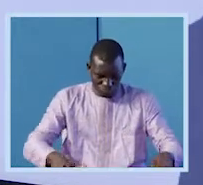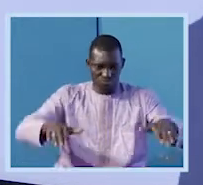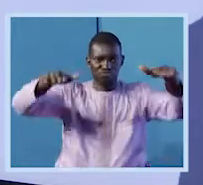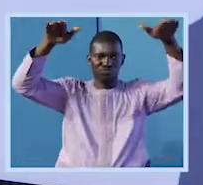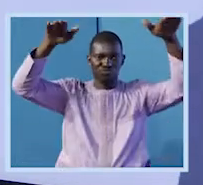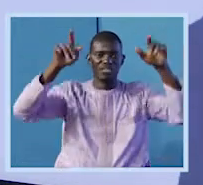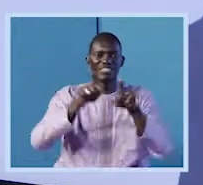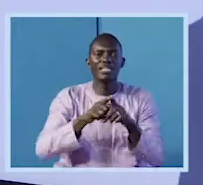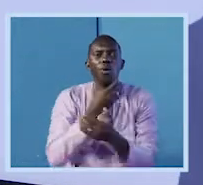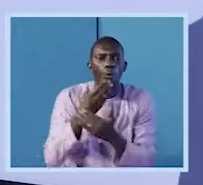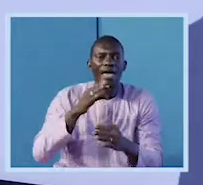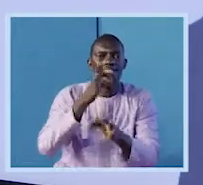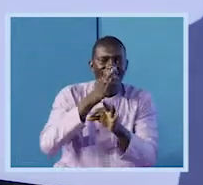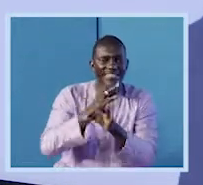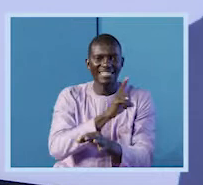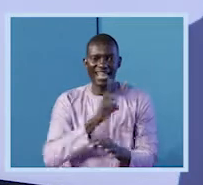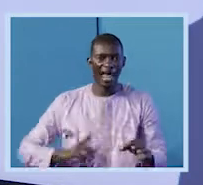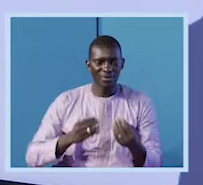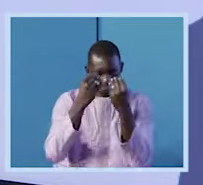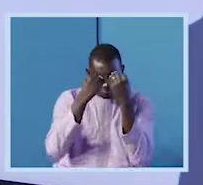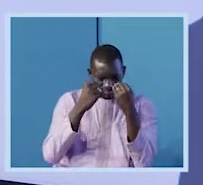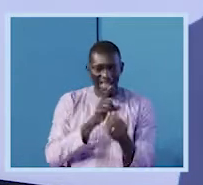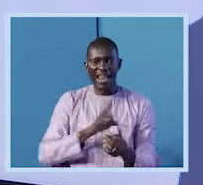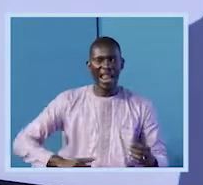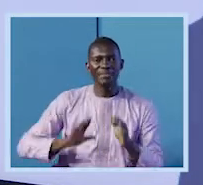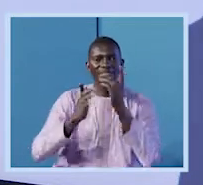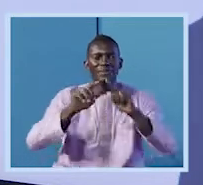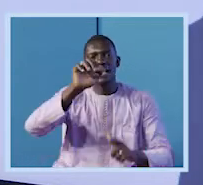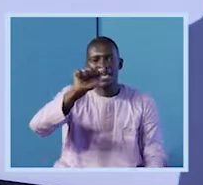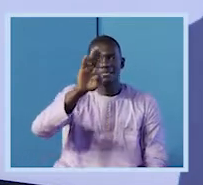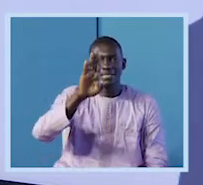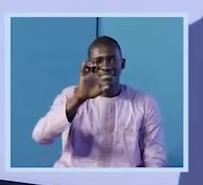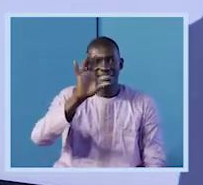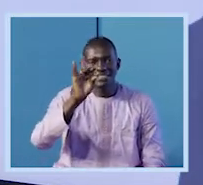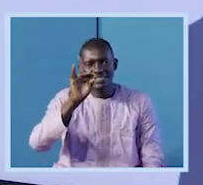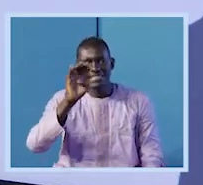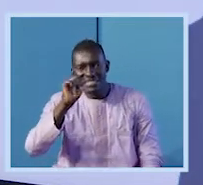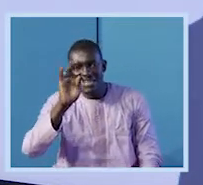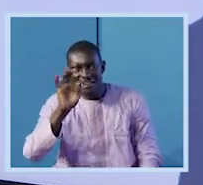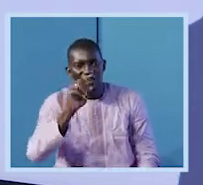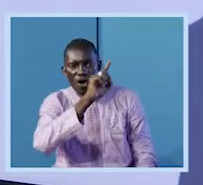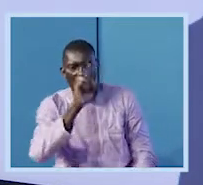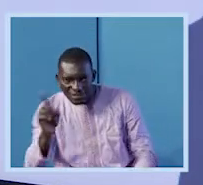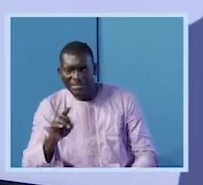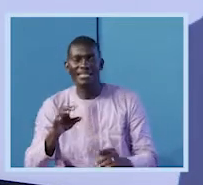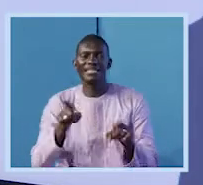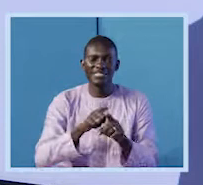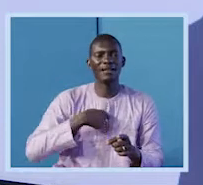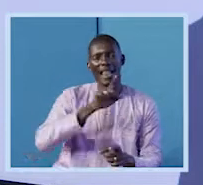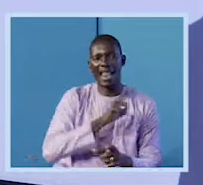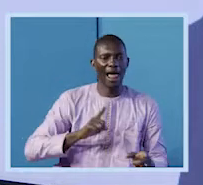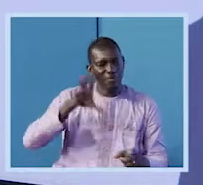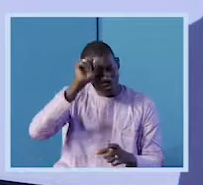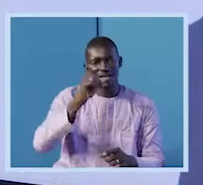know, he taught me some basic signs, and I mastered the alphabet before I completed my basic education. I also mastered the numbers from 1